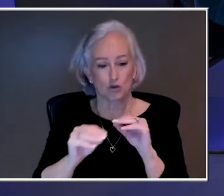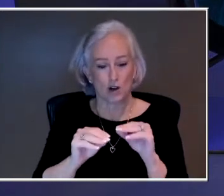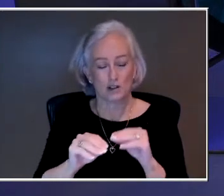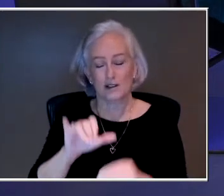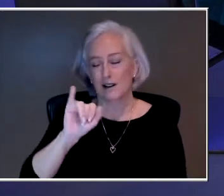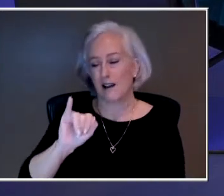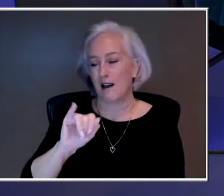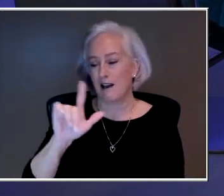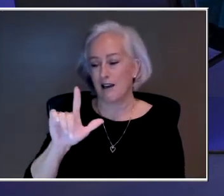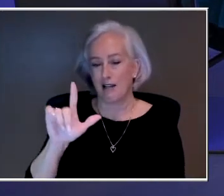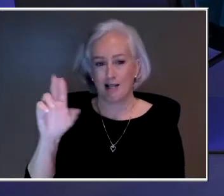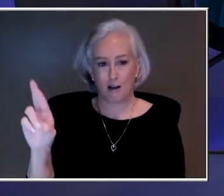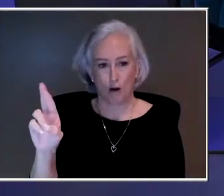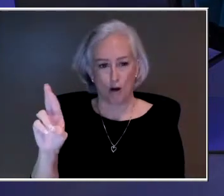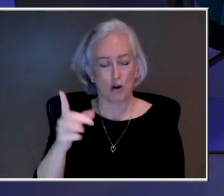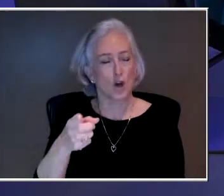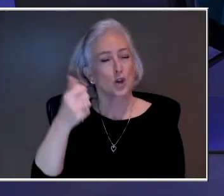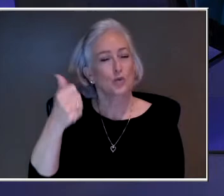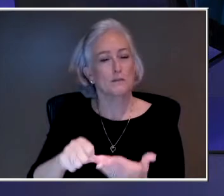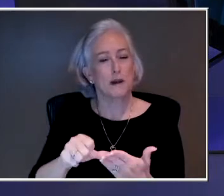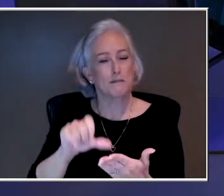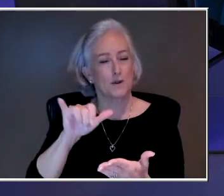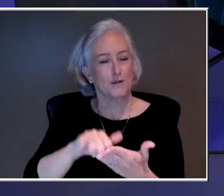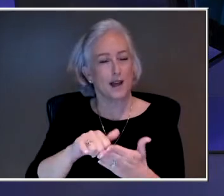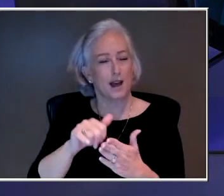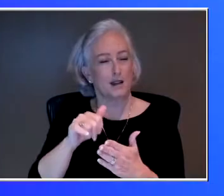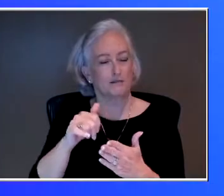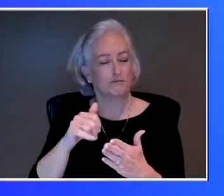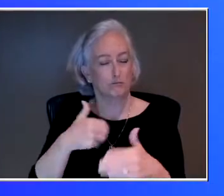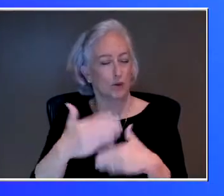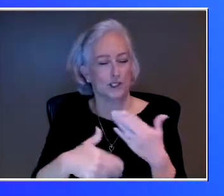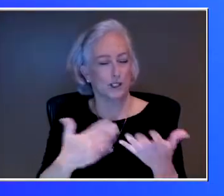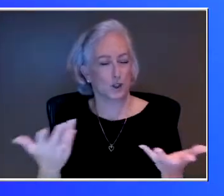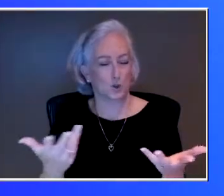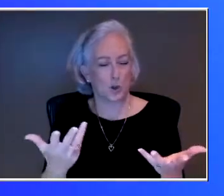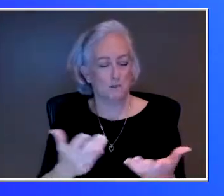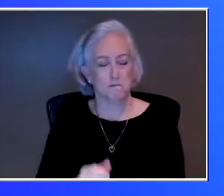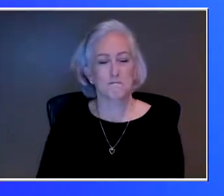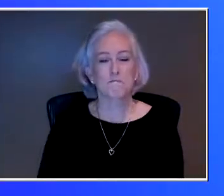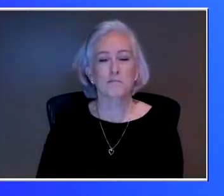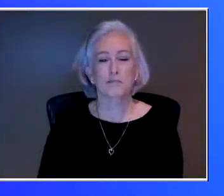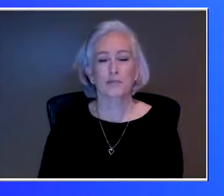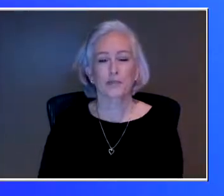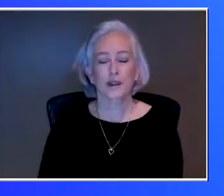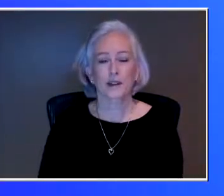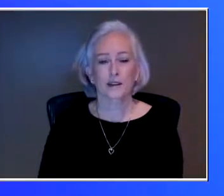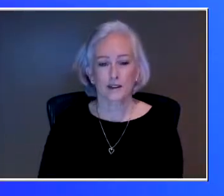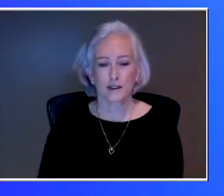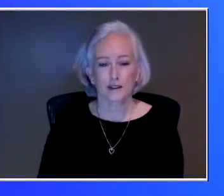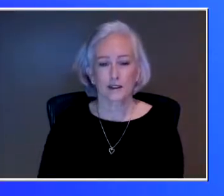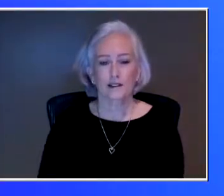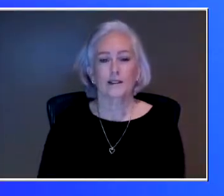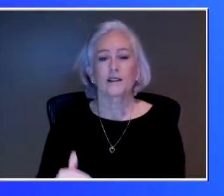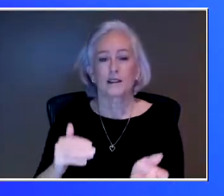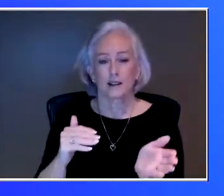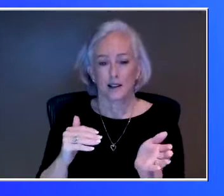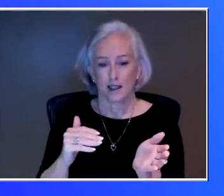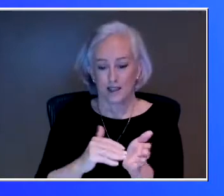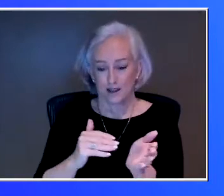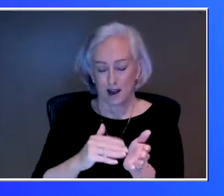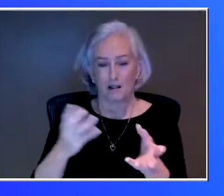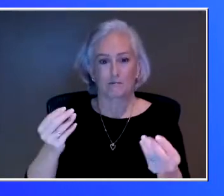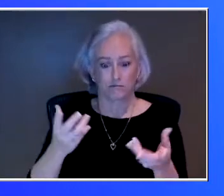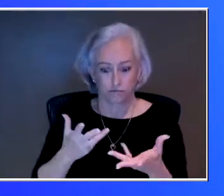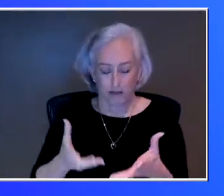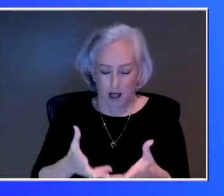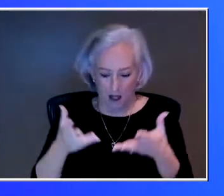doctors told you about what this was going to entail? Okay, so I was given lots of information,